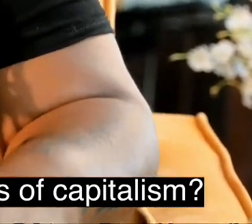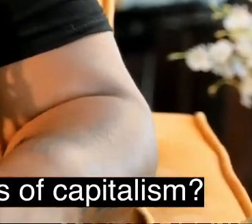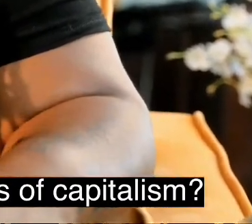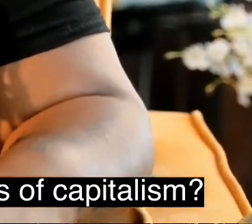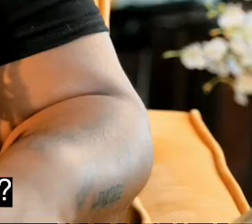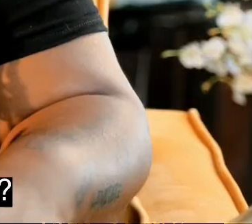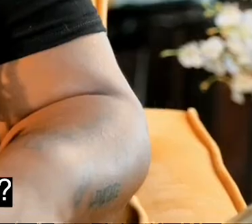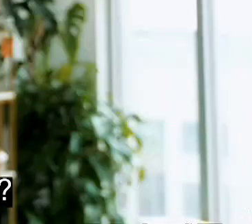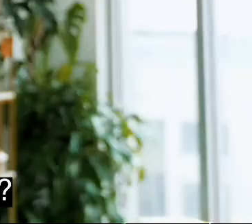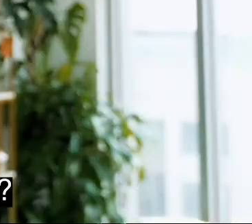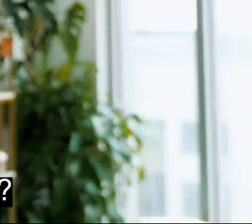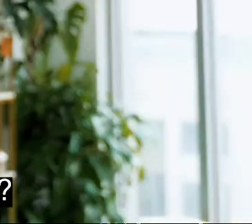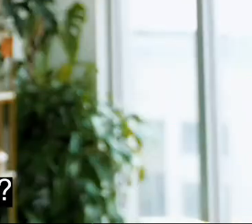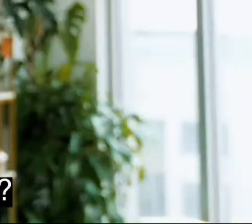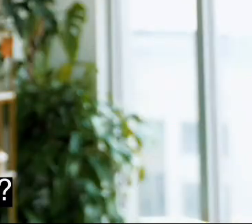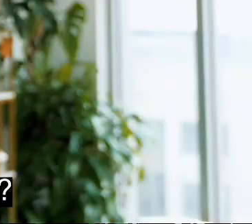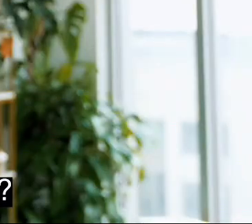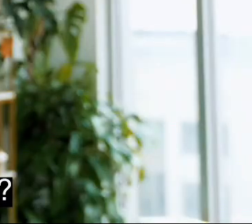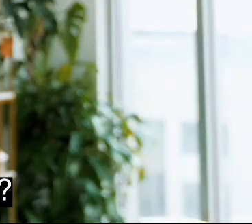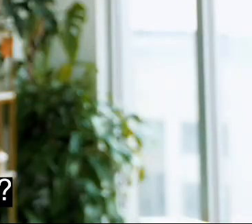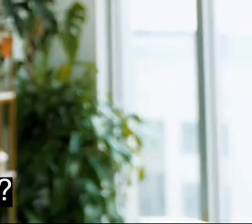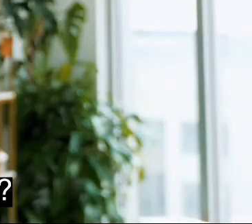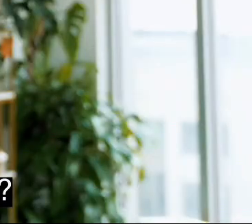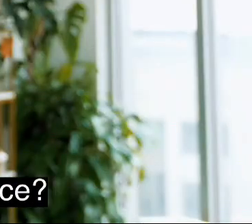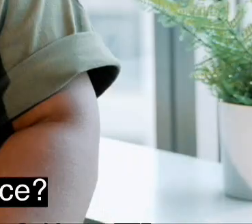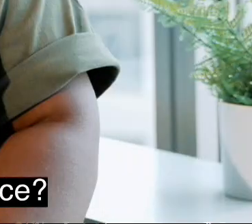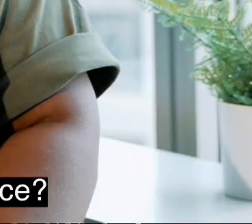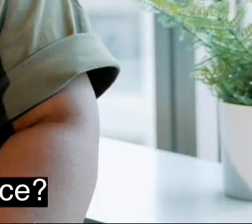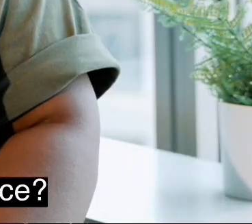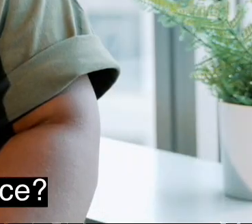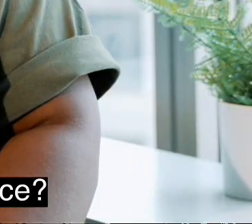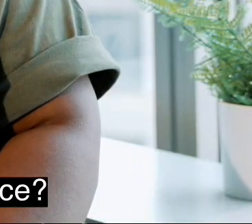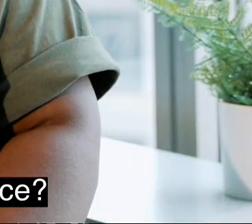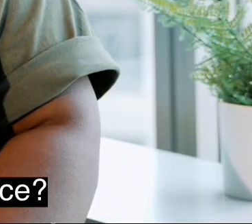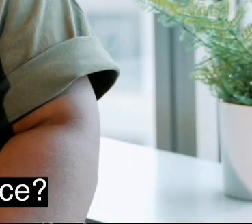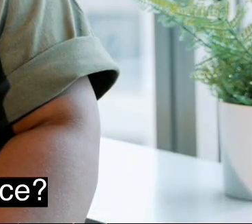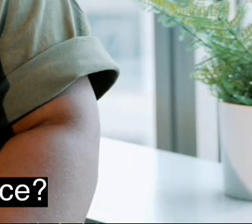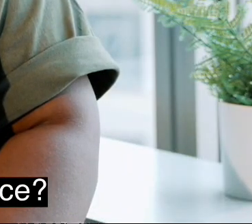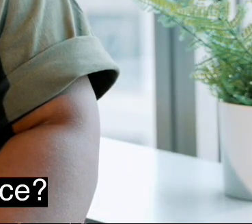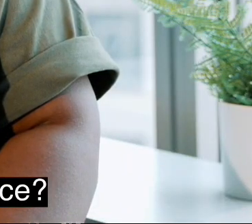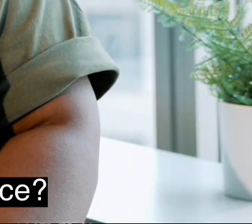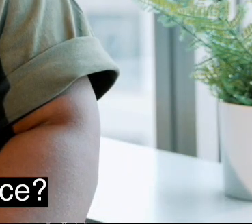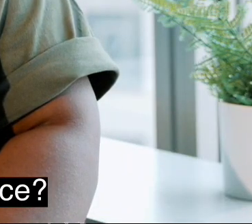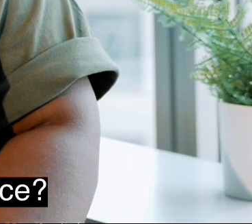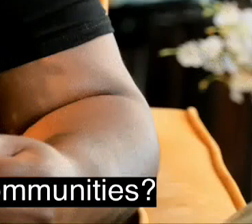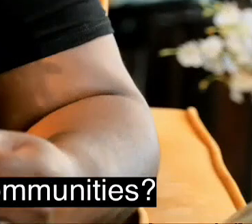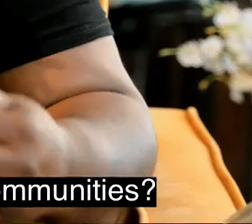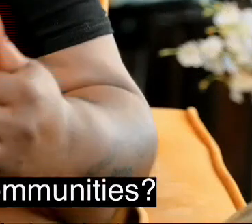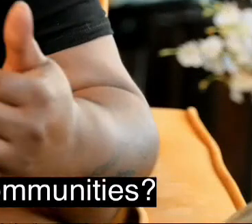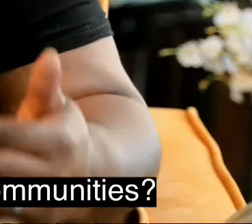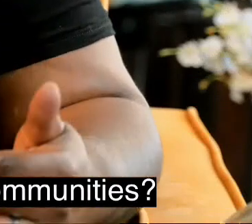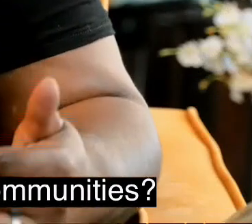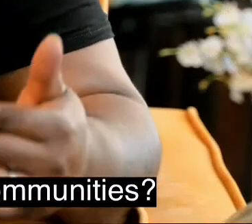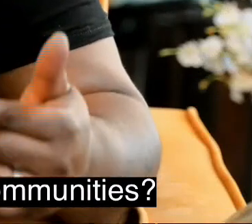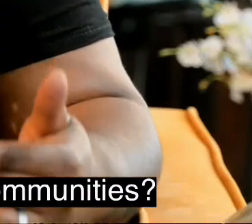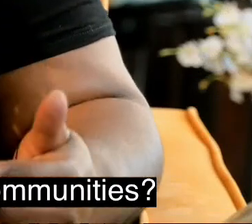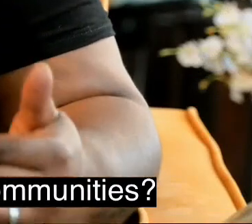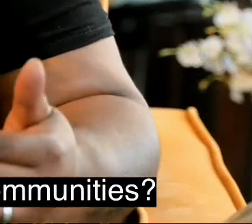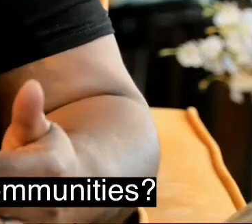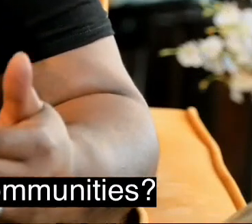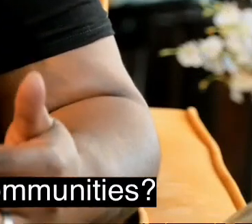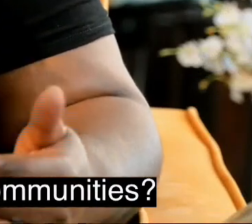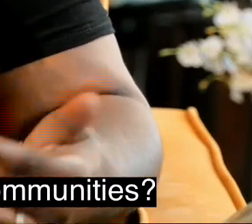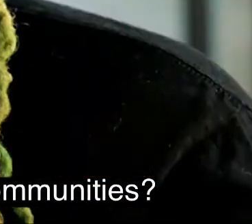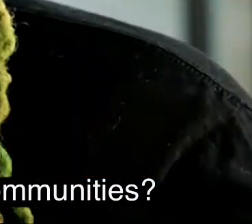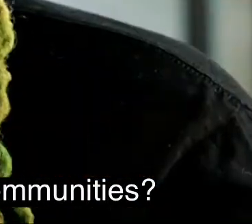of capitalism? Do you want to shift the culture of misogyny? Are you passionate about climate and land justice? Are you concerned with ensuring